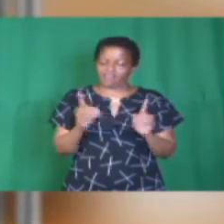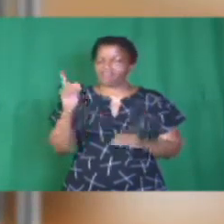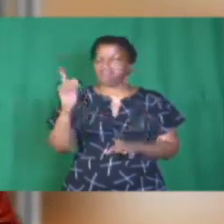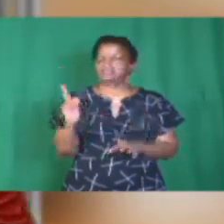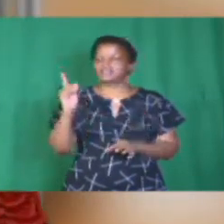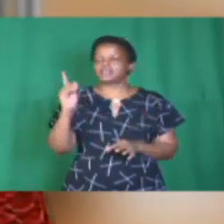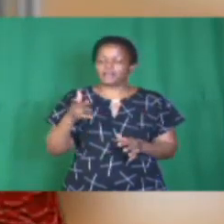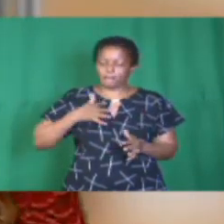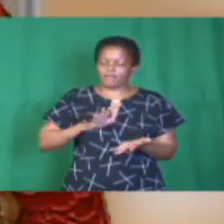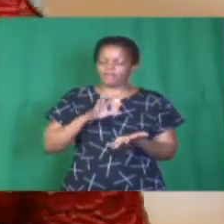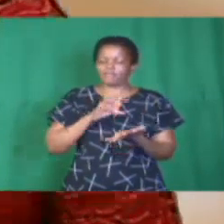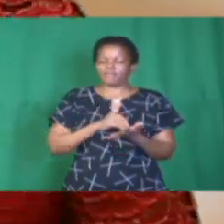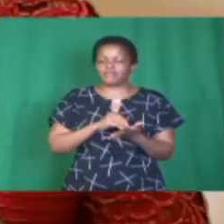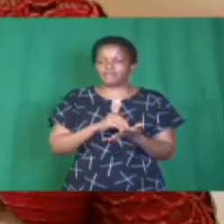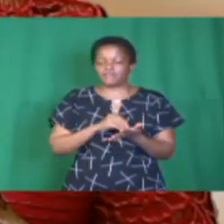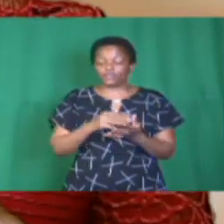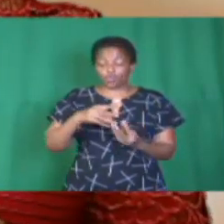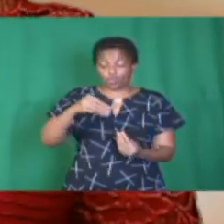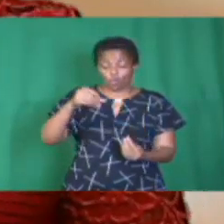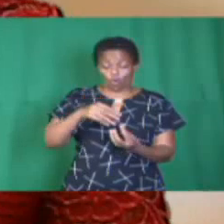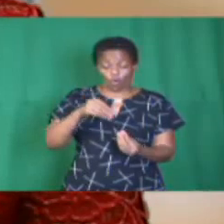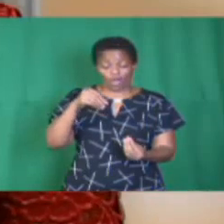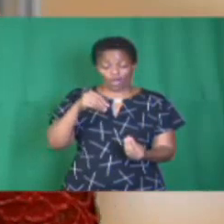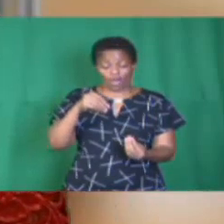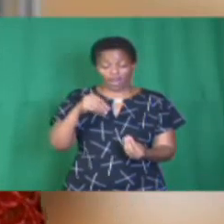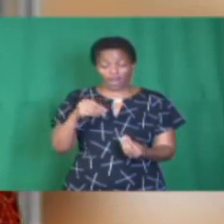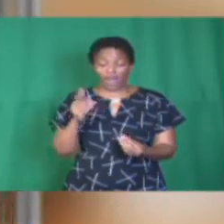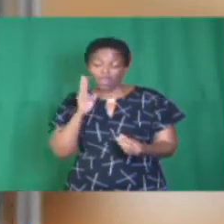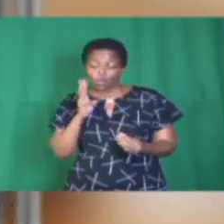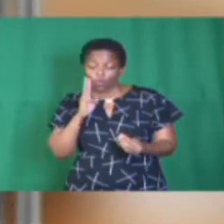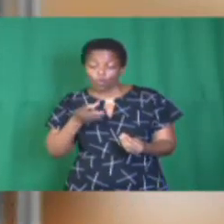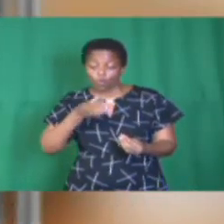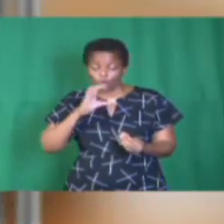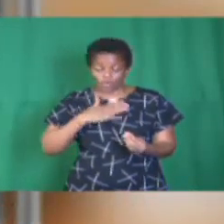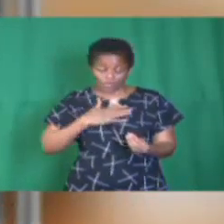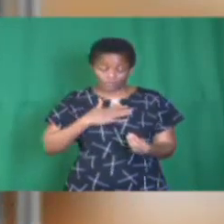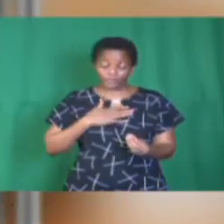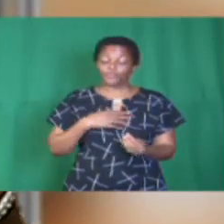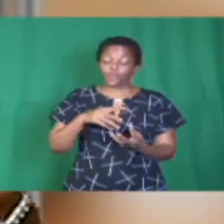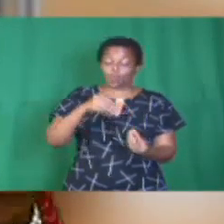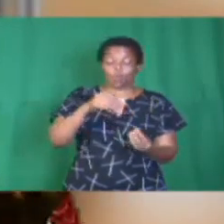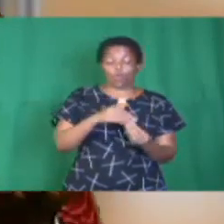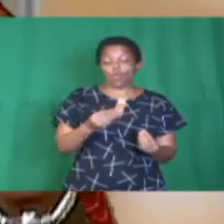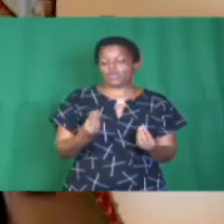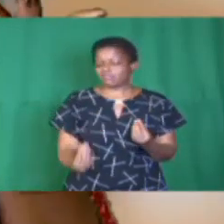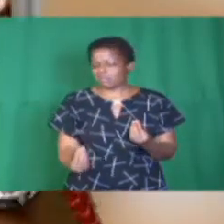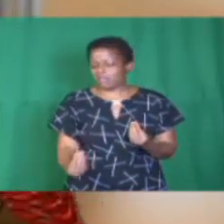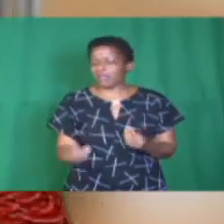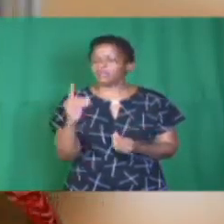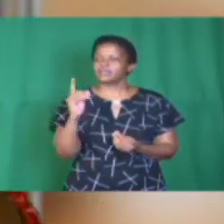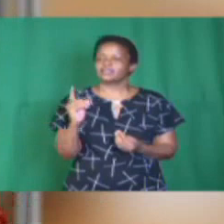now we are seeing that oil is less dense than water, therefore oil and water